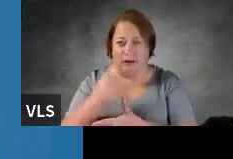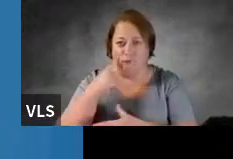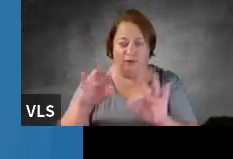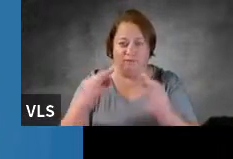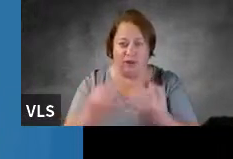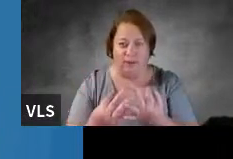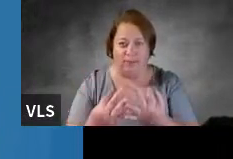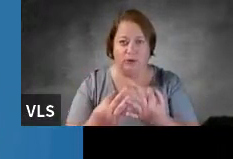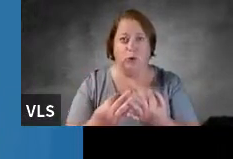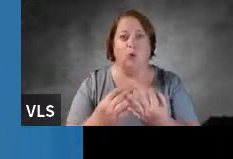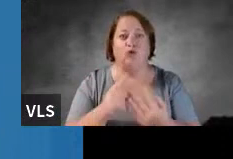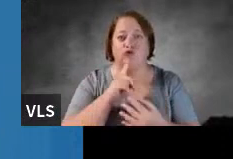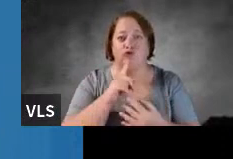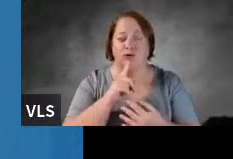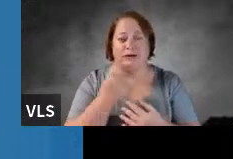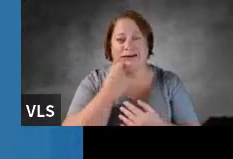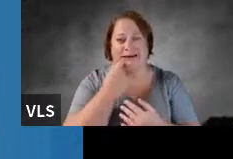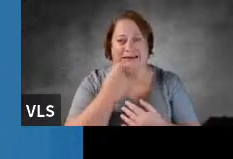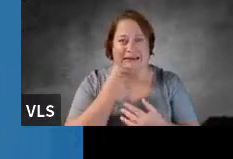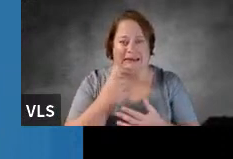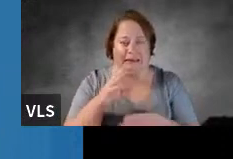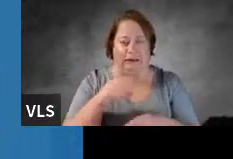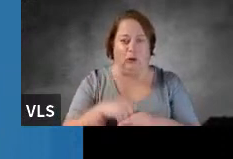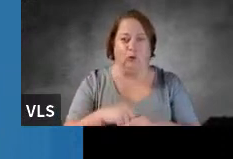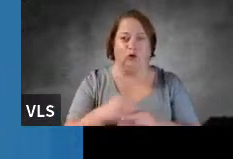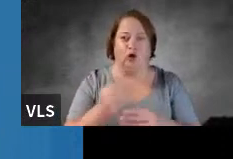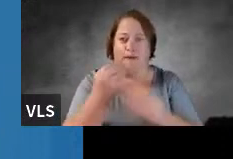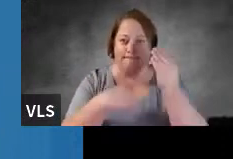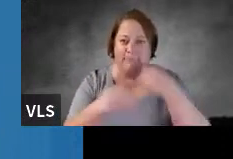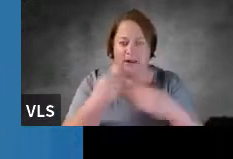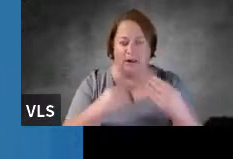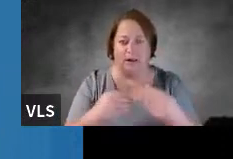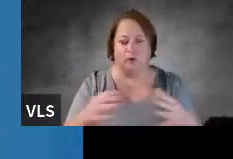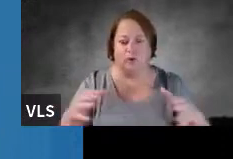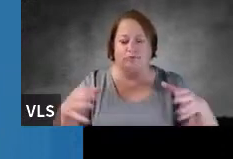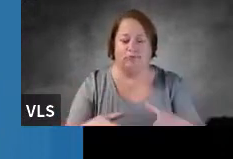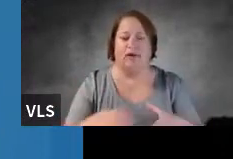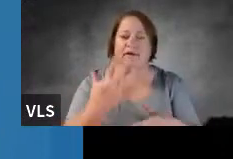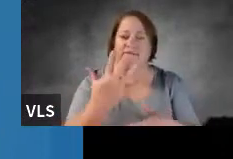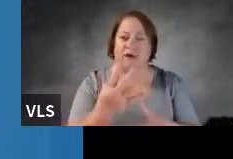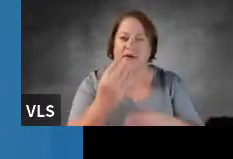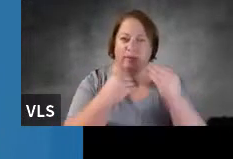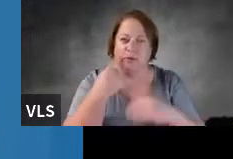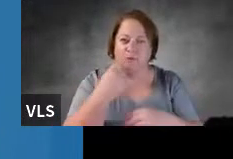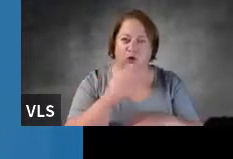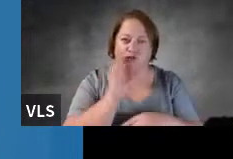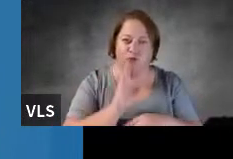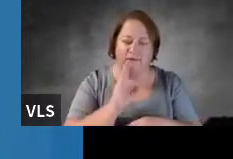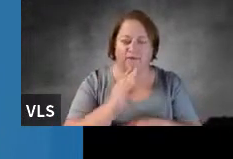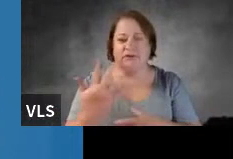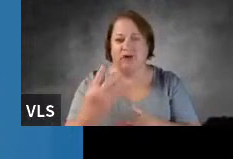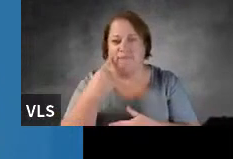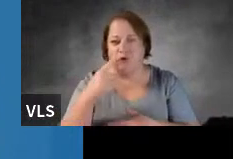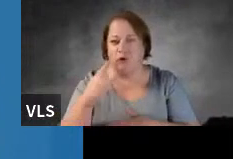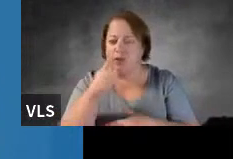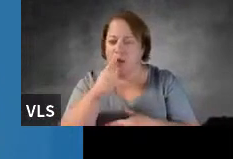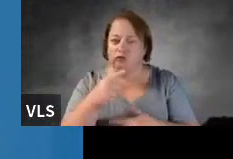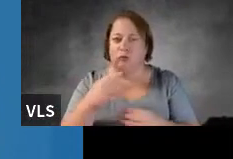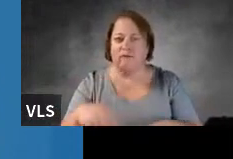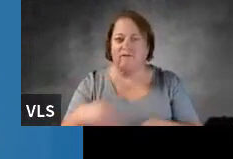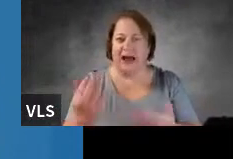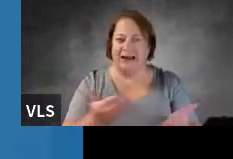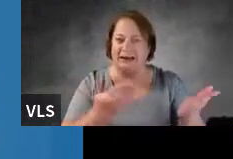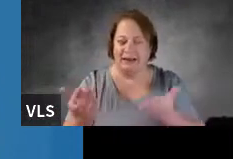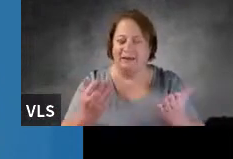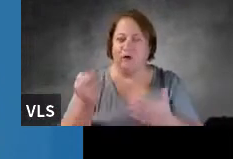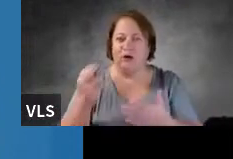our meal program, so we're bundling meals, 5 meals for breakfast, 5 meals for lunch, and providing delivery and pickup for students one